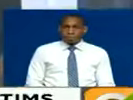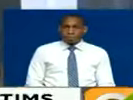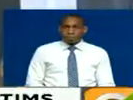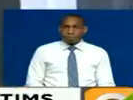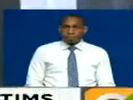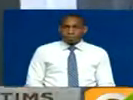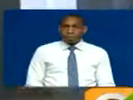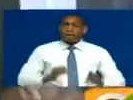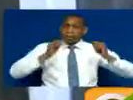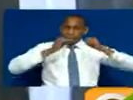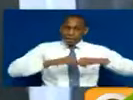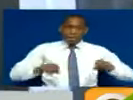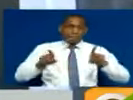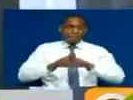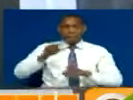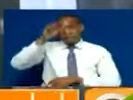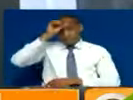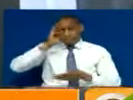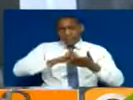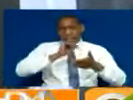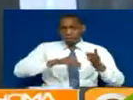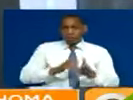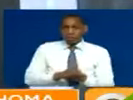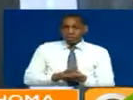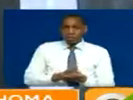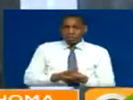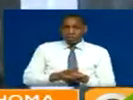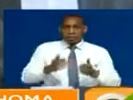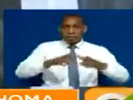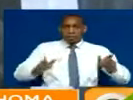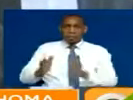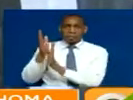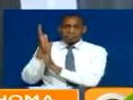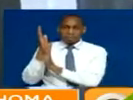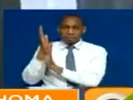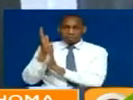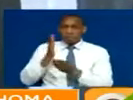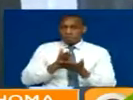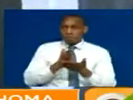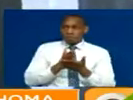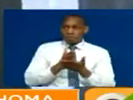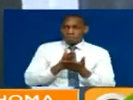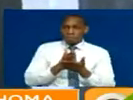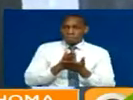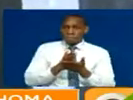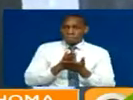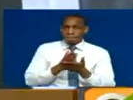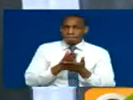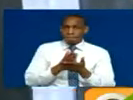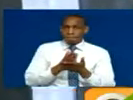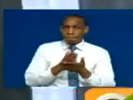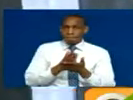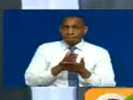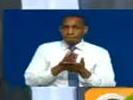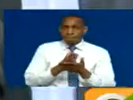We want to release this issue. We're in agreement with the national government that the coast guards are going to be the major